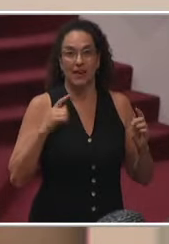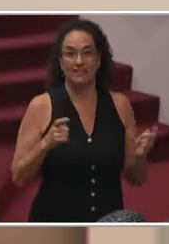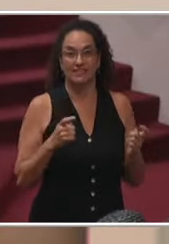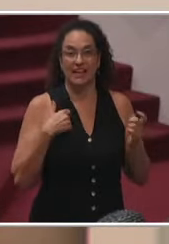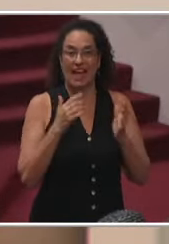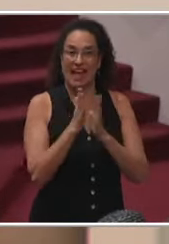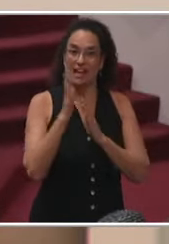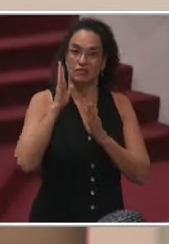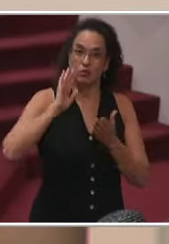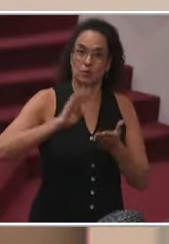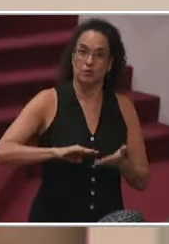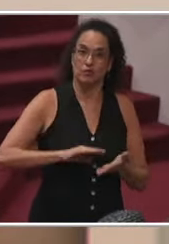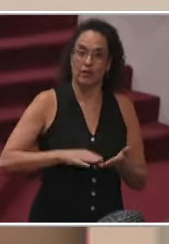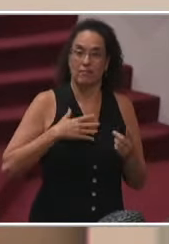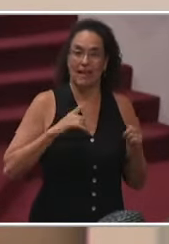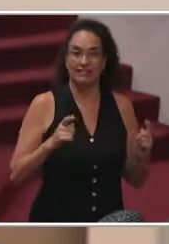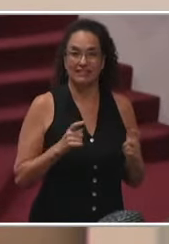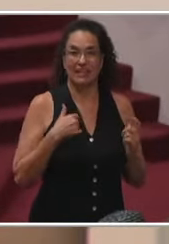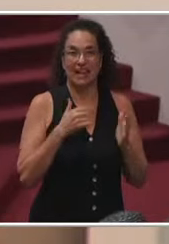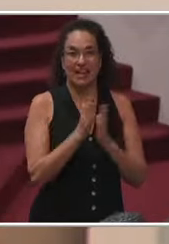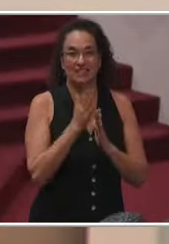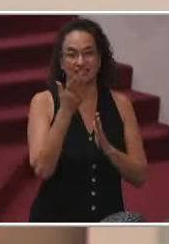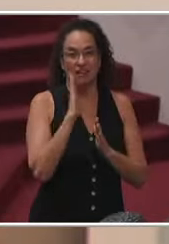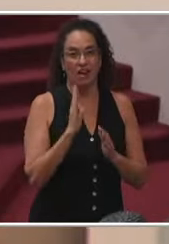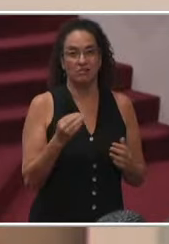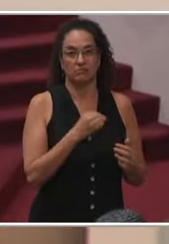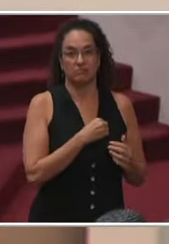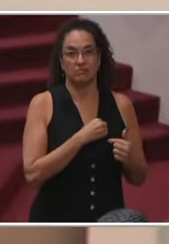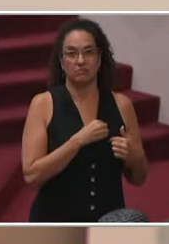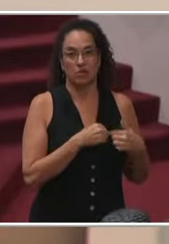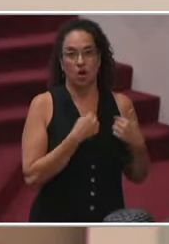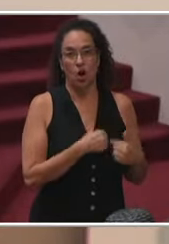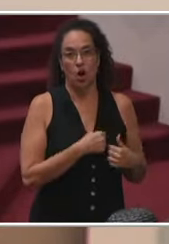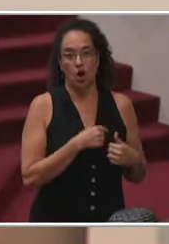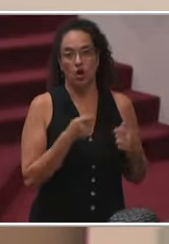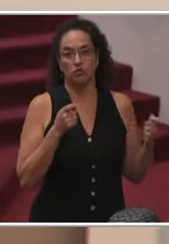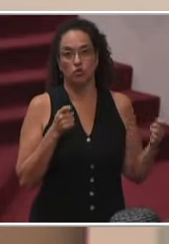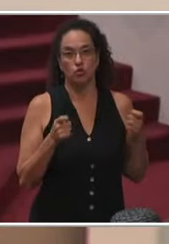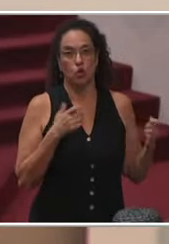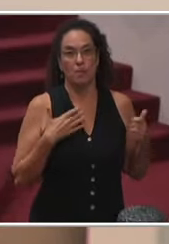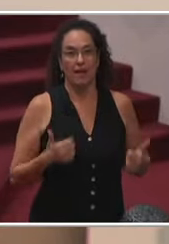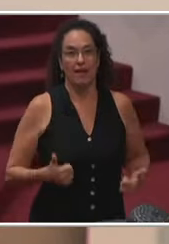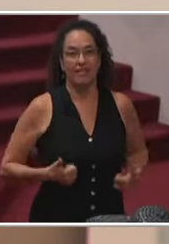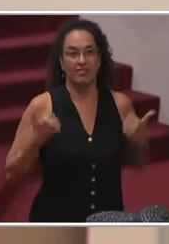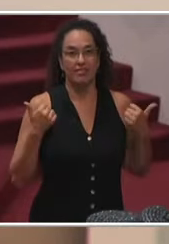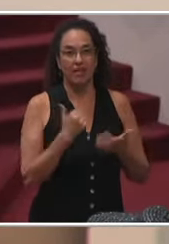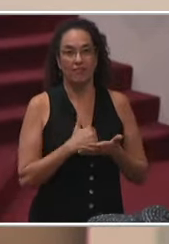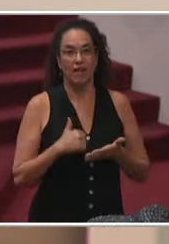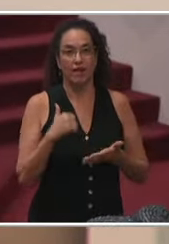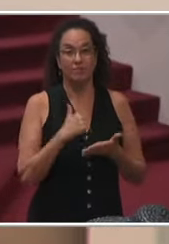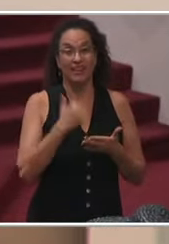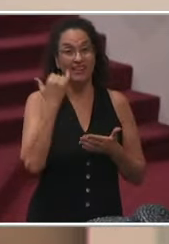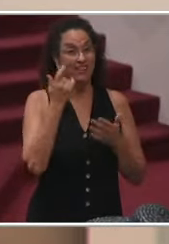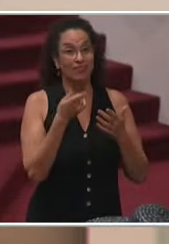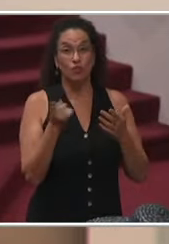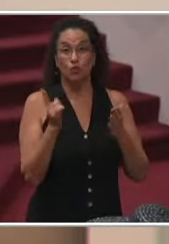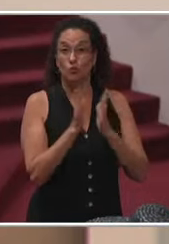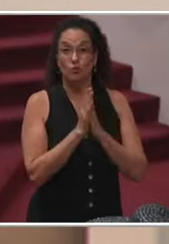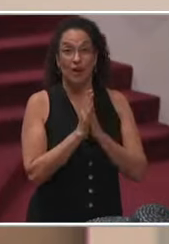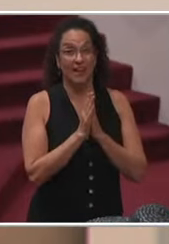my sins, and I ask Christ to come into my heart to be Lord of my life. Amen. If you prayed that